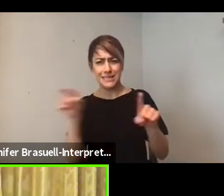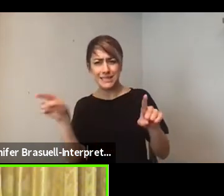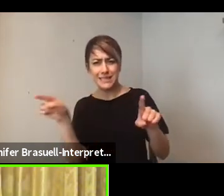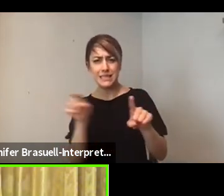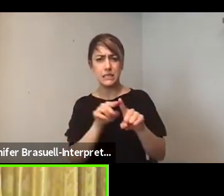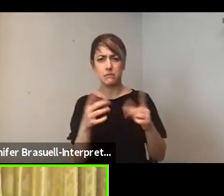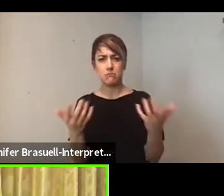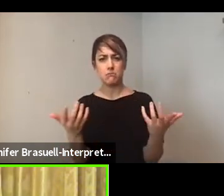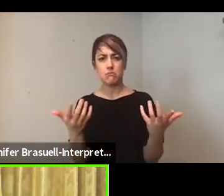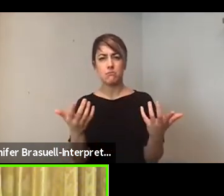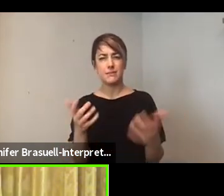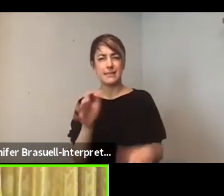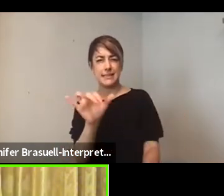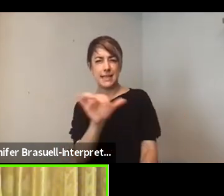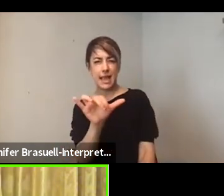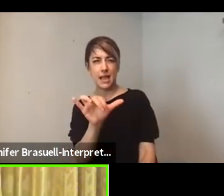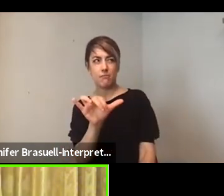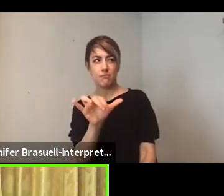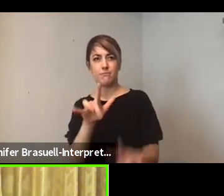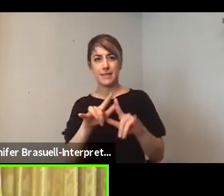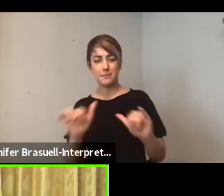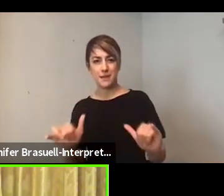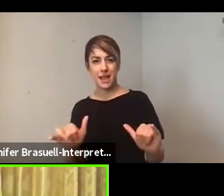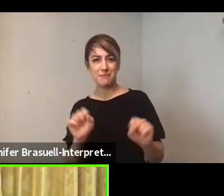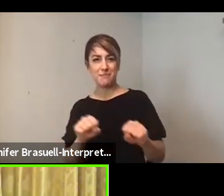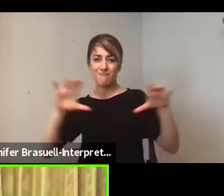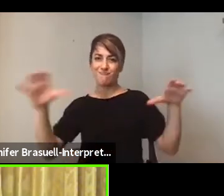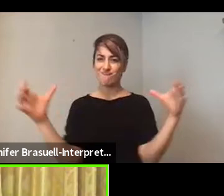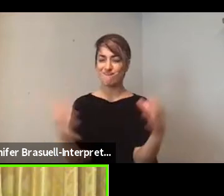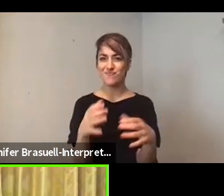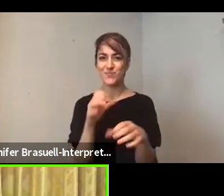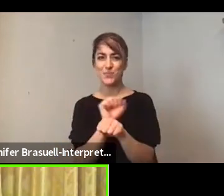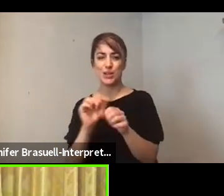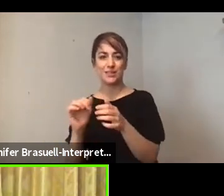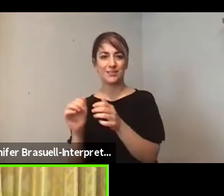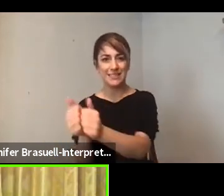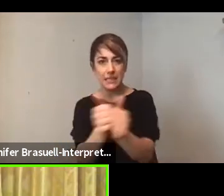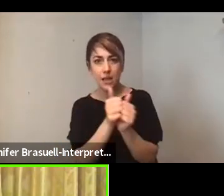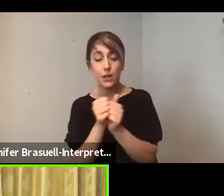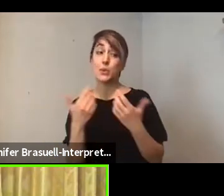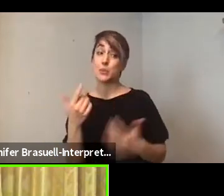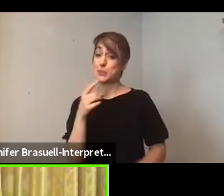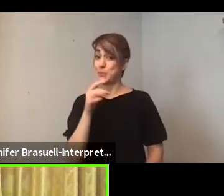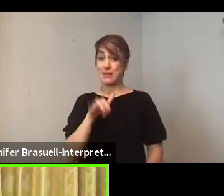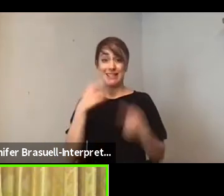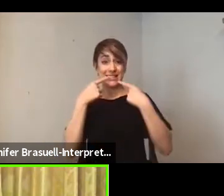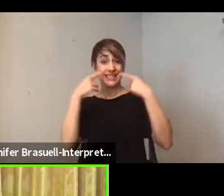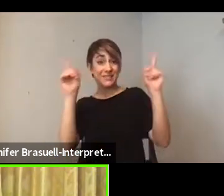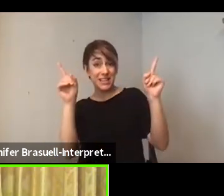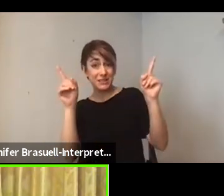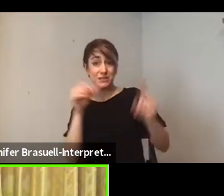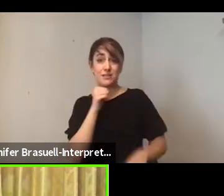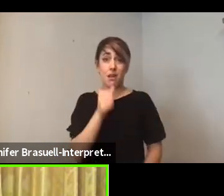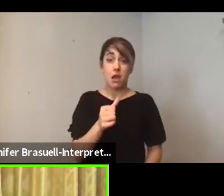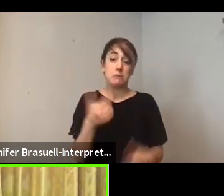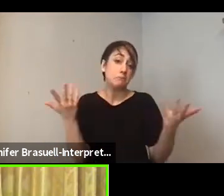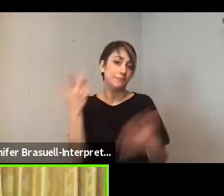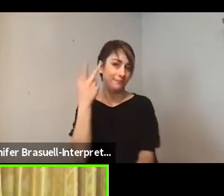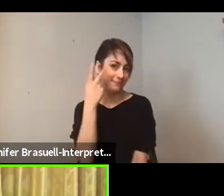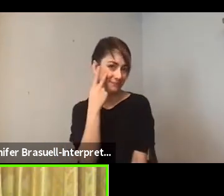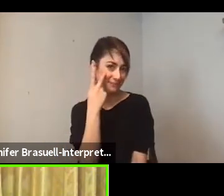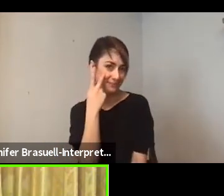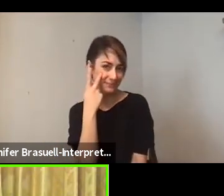together. So I'm not sure if it will be successful or not, but I'm in the middle